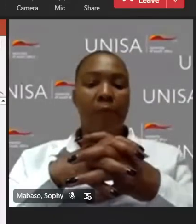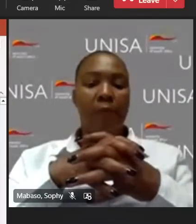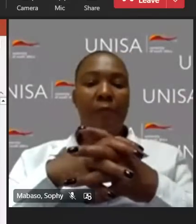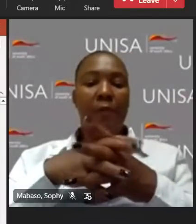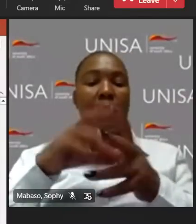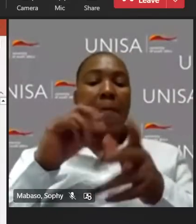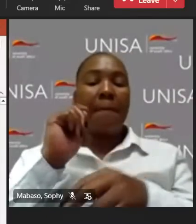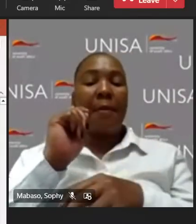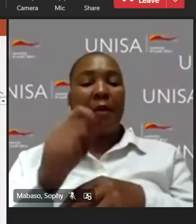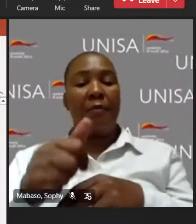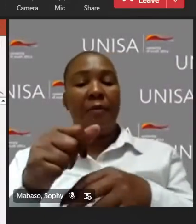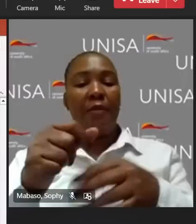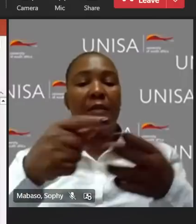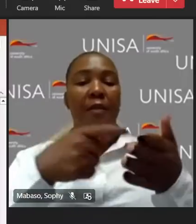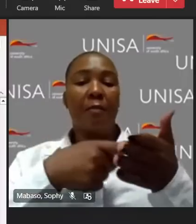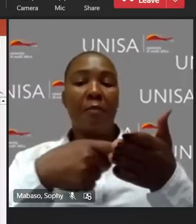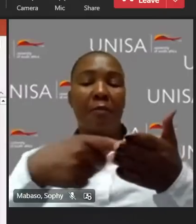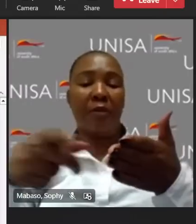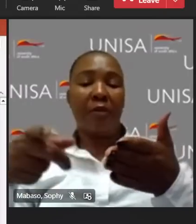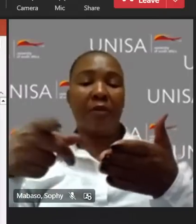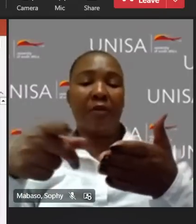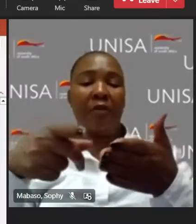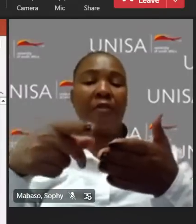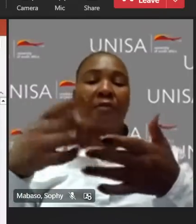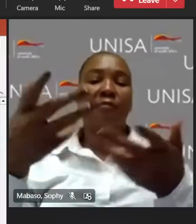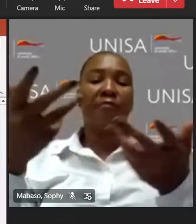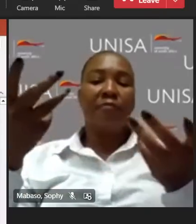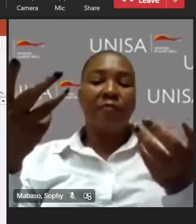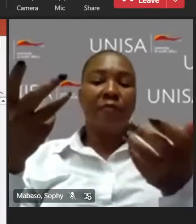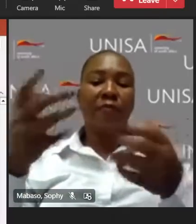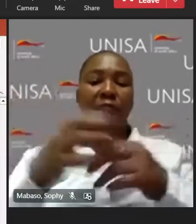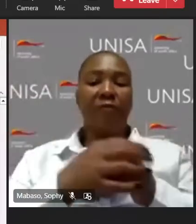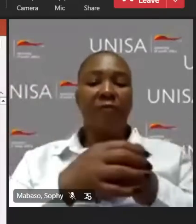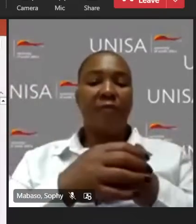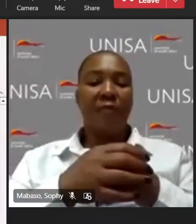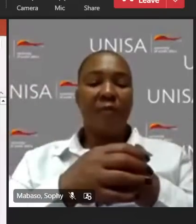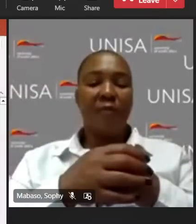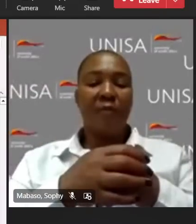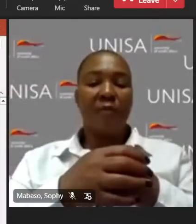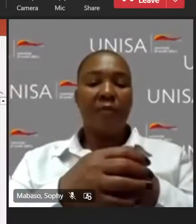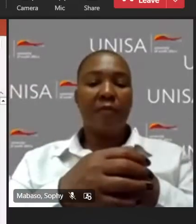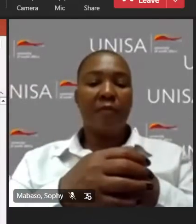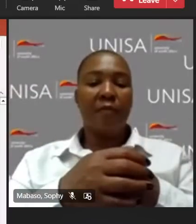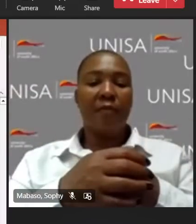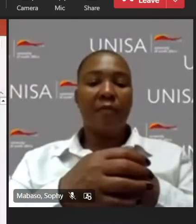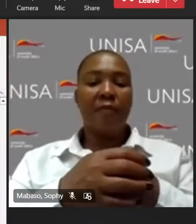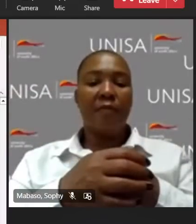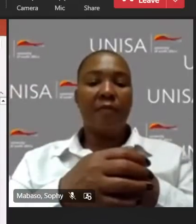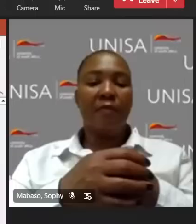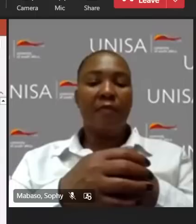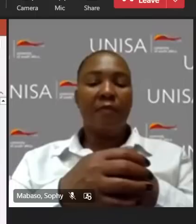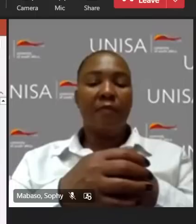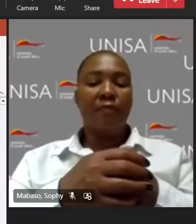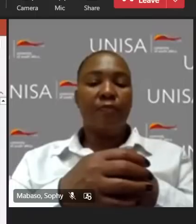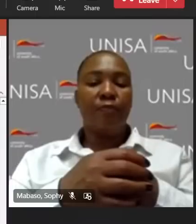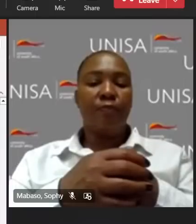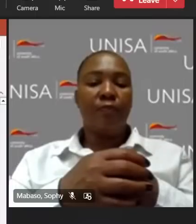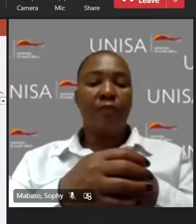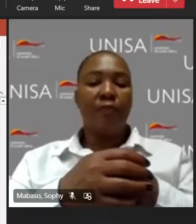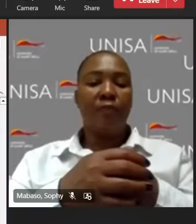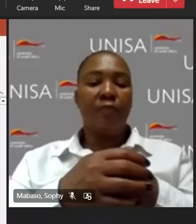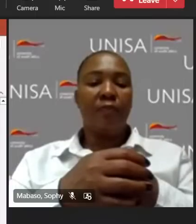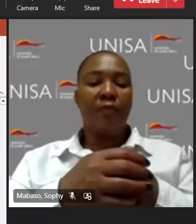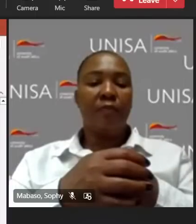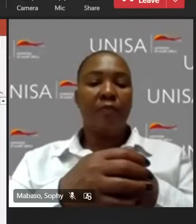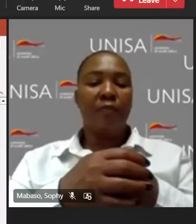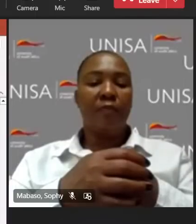cancellation and cooling off period. Lizelle mentioned the 10-day cooling period. Yes,